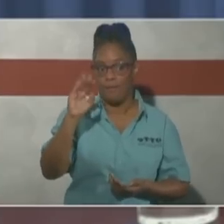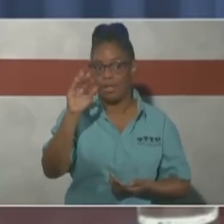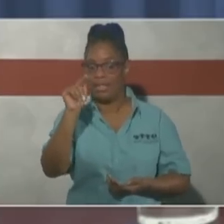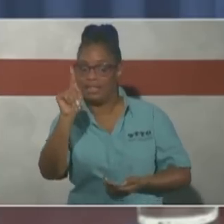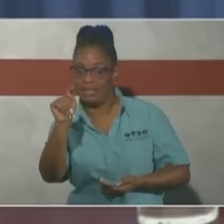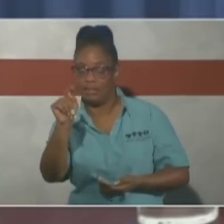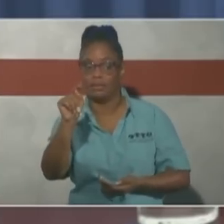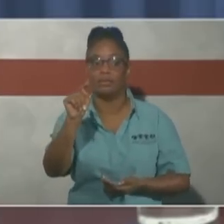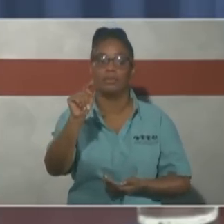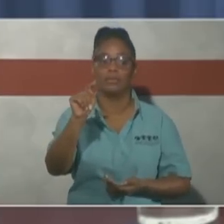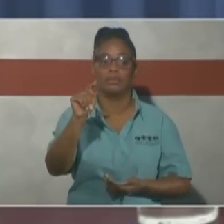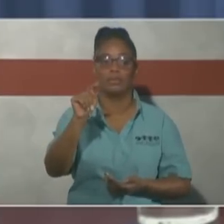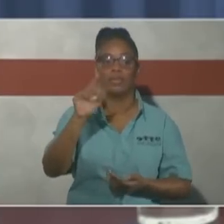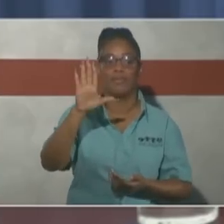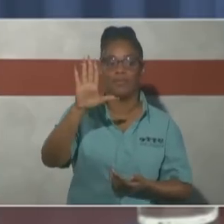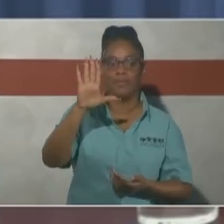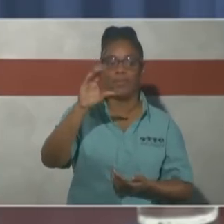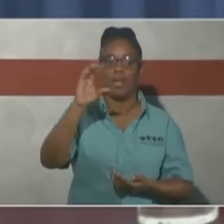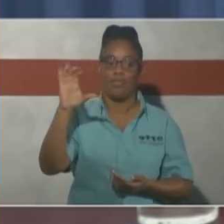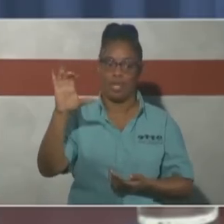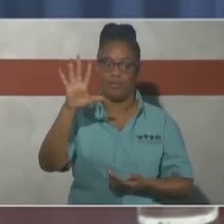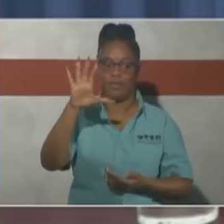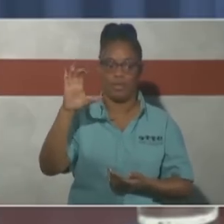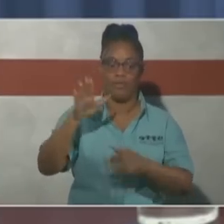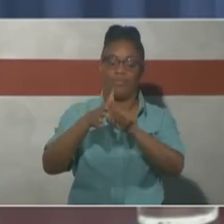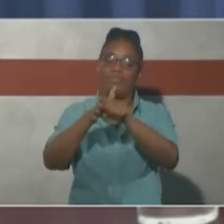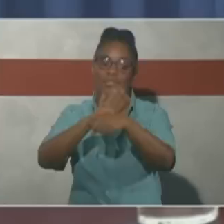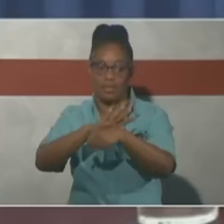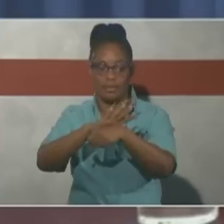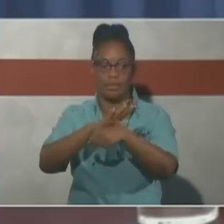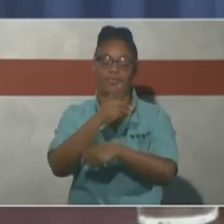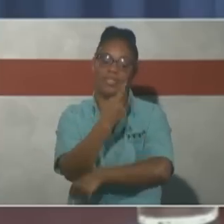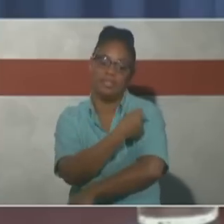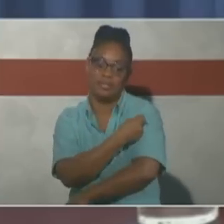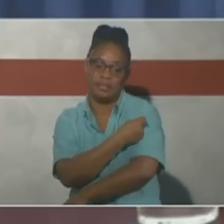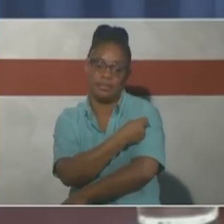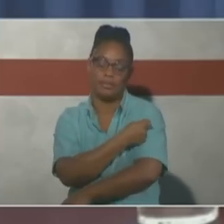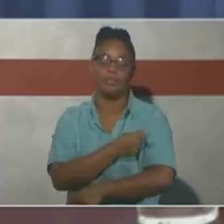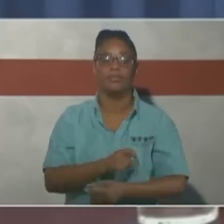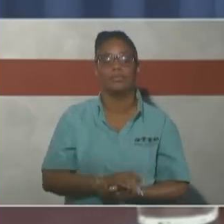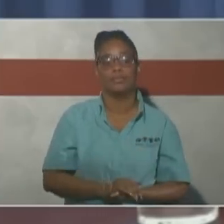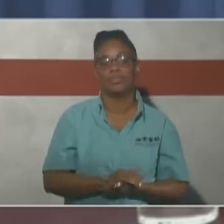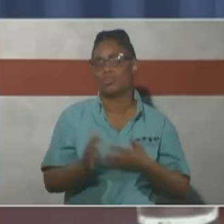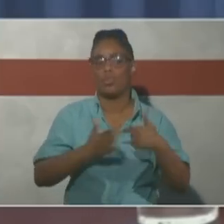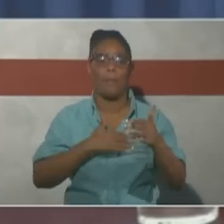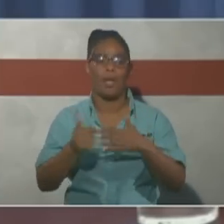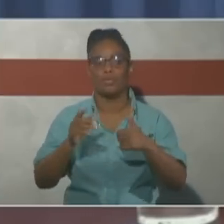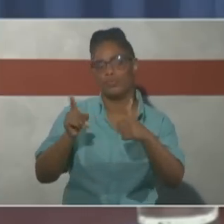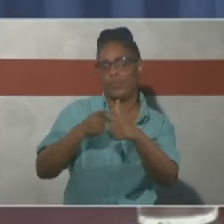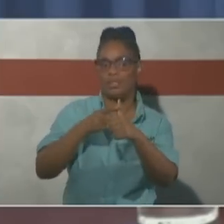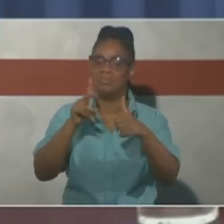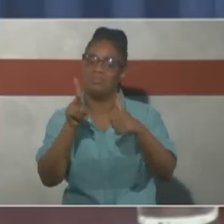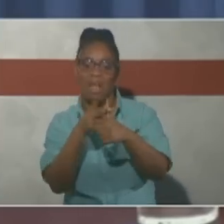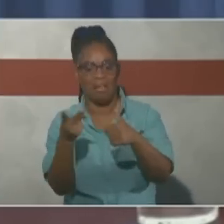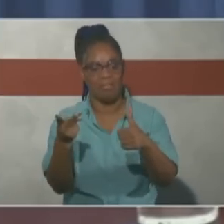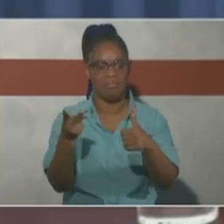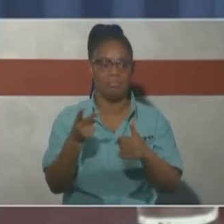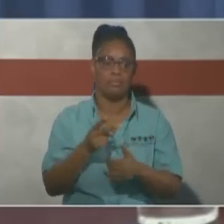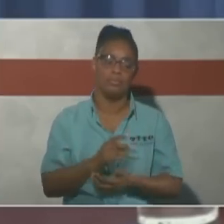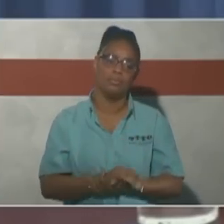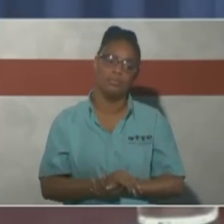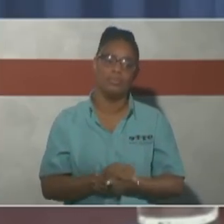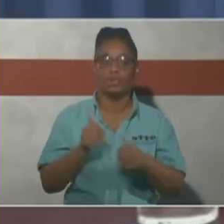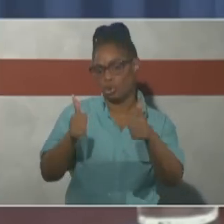be a great success. So last week, over Friday and Saturday at the different malls, we did just